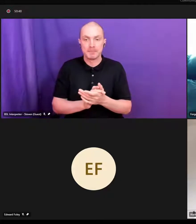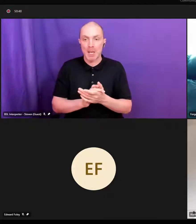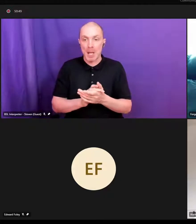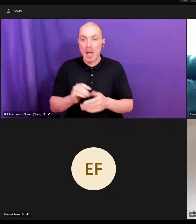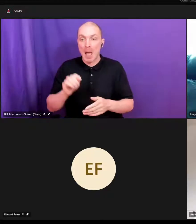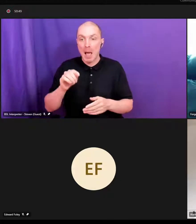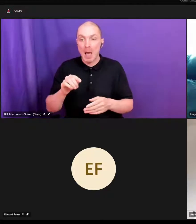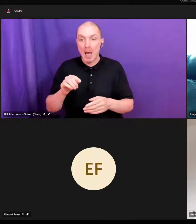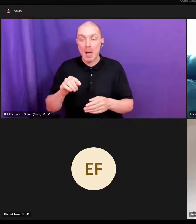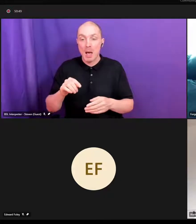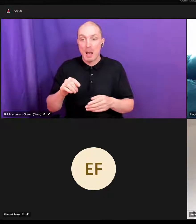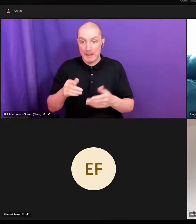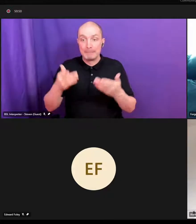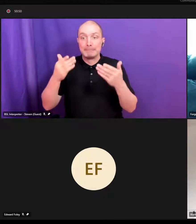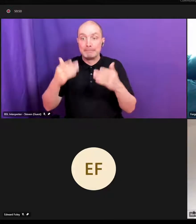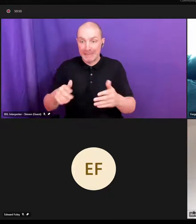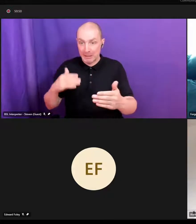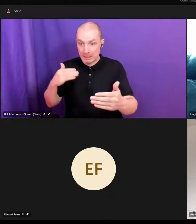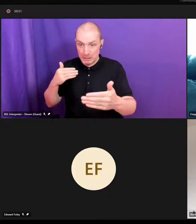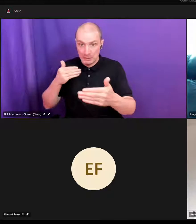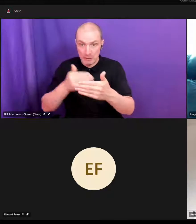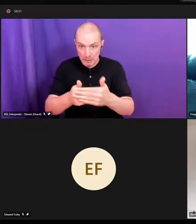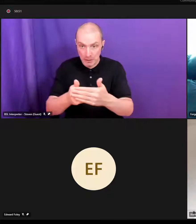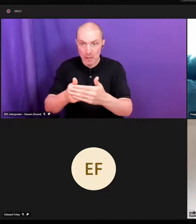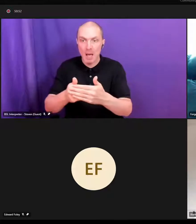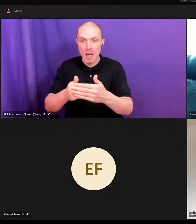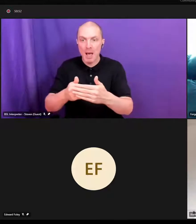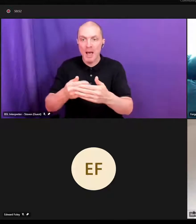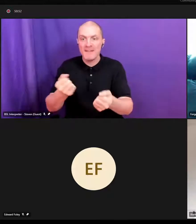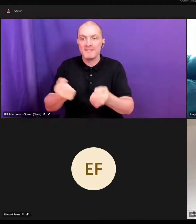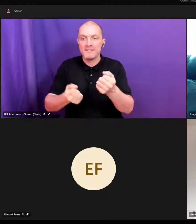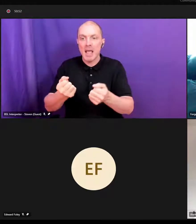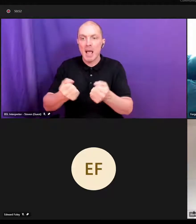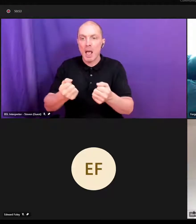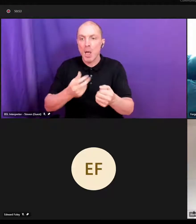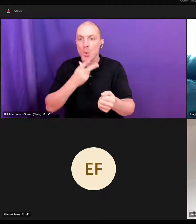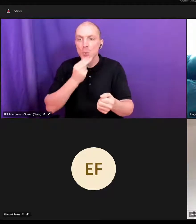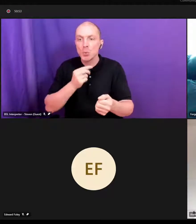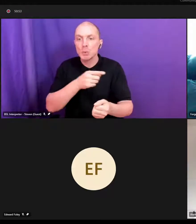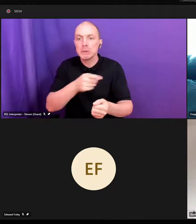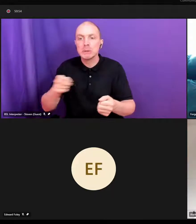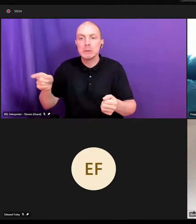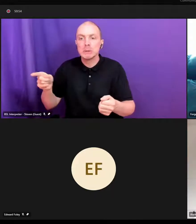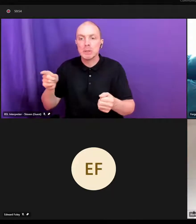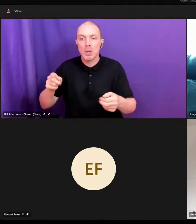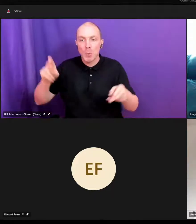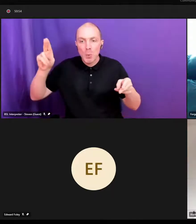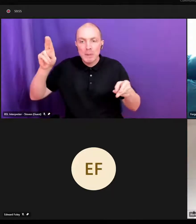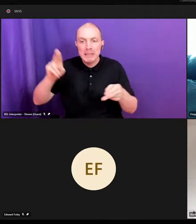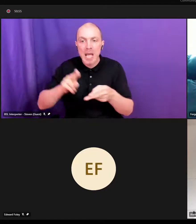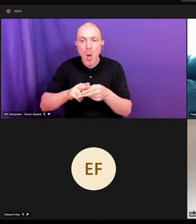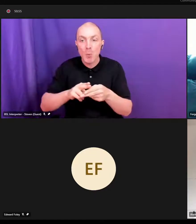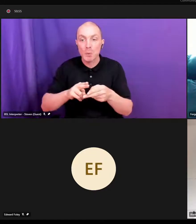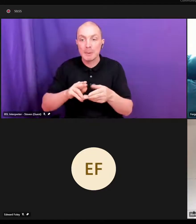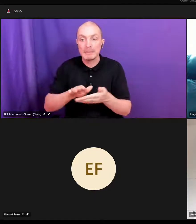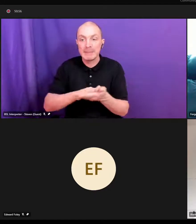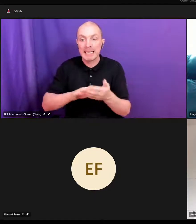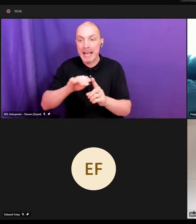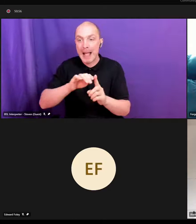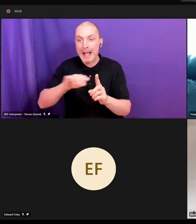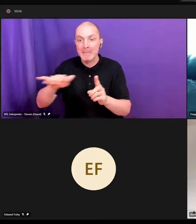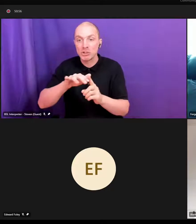reduction in vehicle use, particularly pool cars, but we're now starting to see the use of pool cars starting